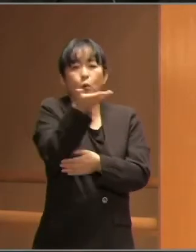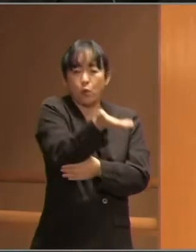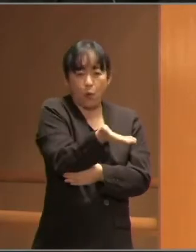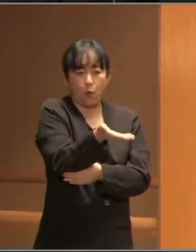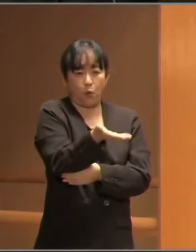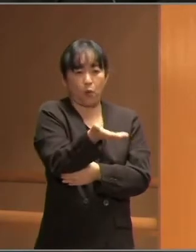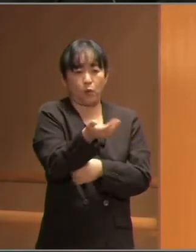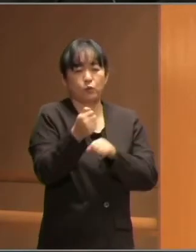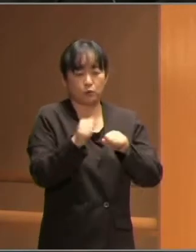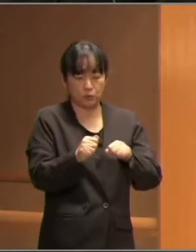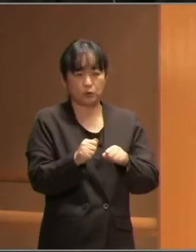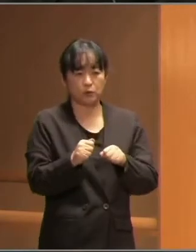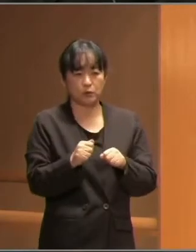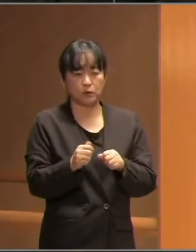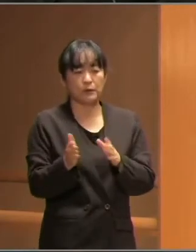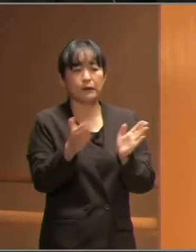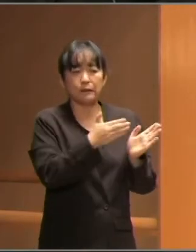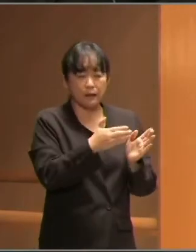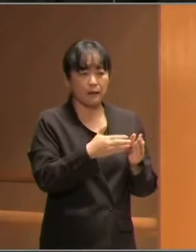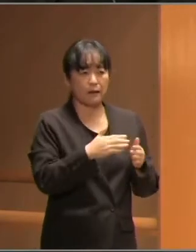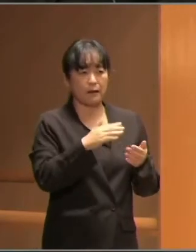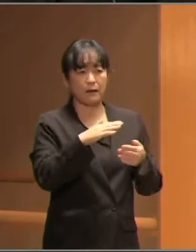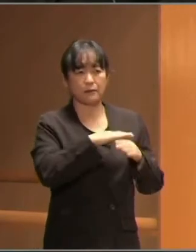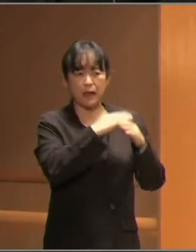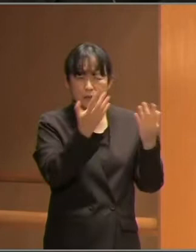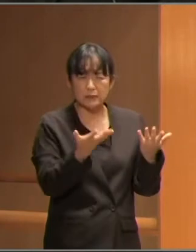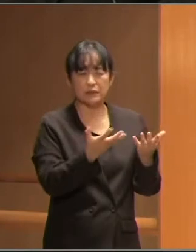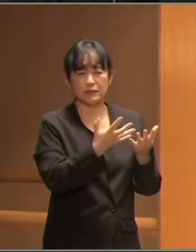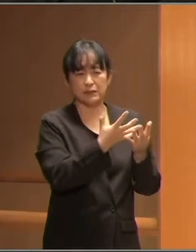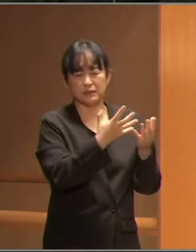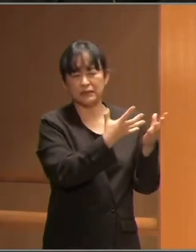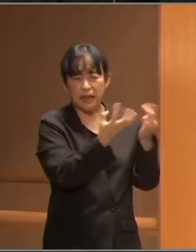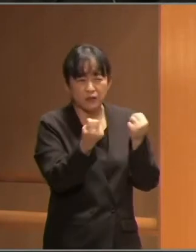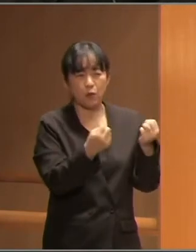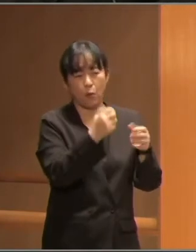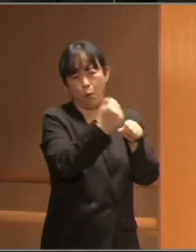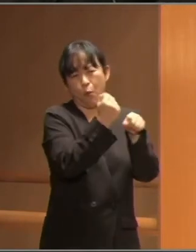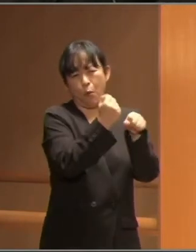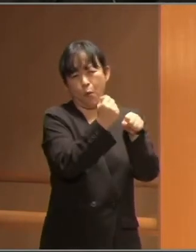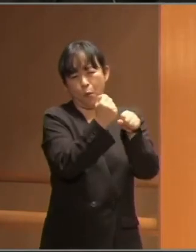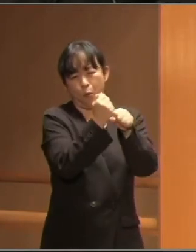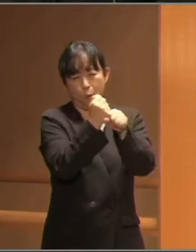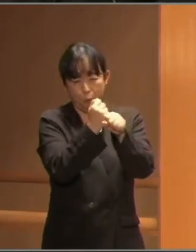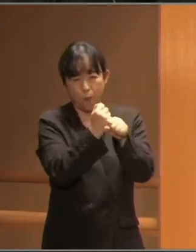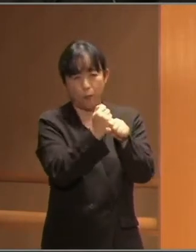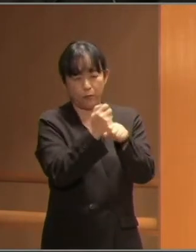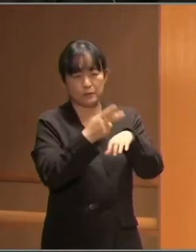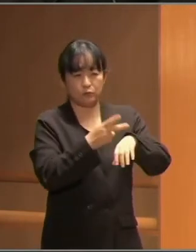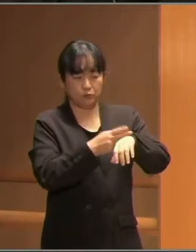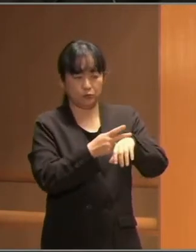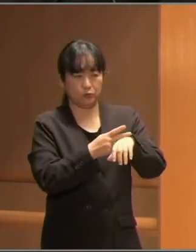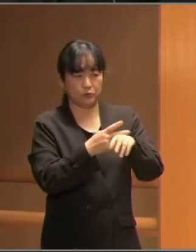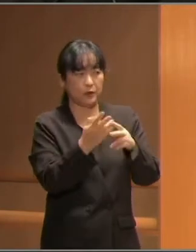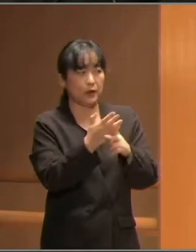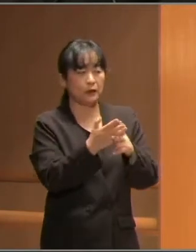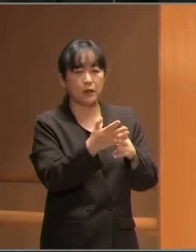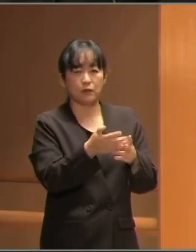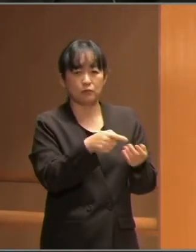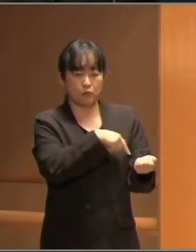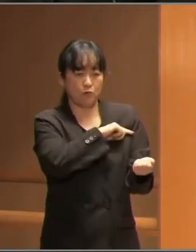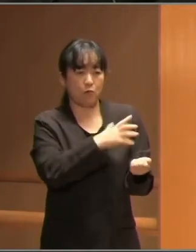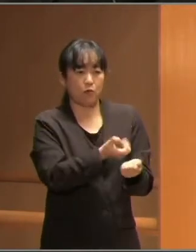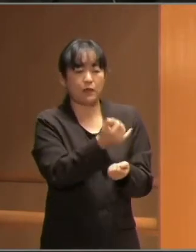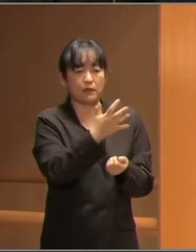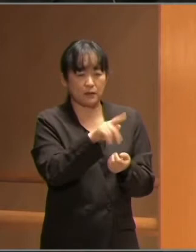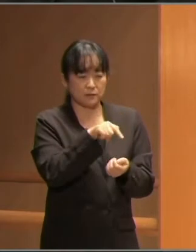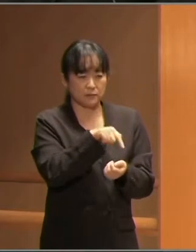giving to the people. And on the other hand, mass production. Consumers are usually passive. They don't have technologies nor ability